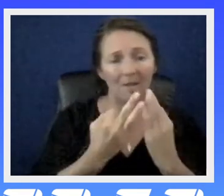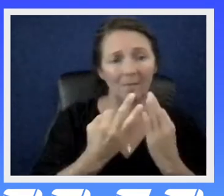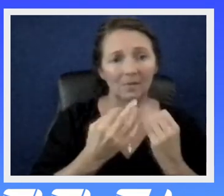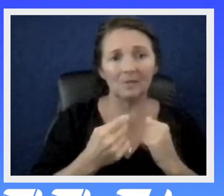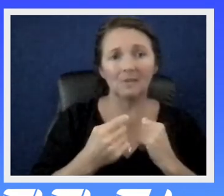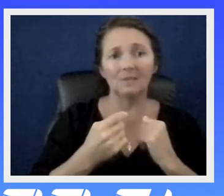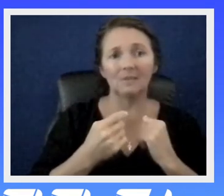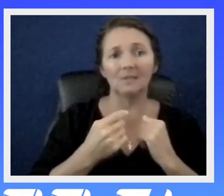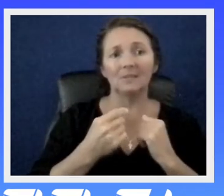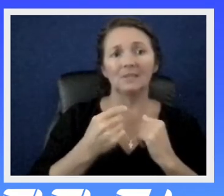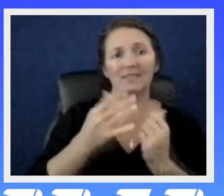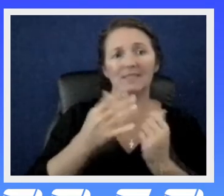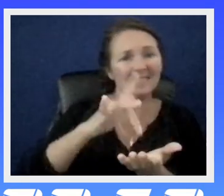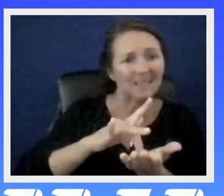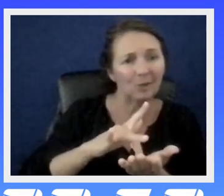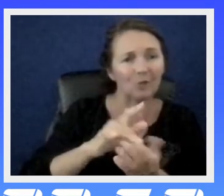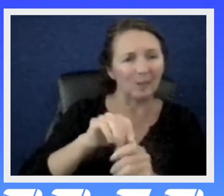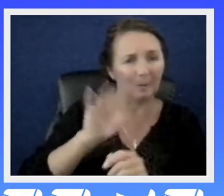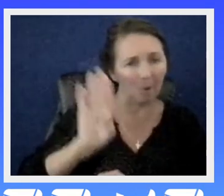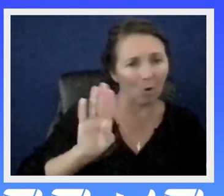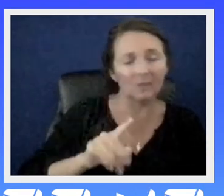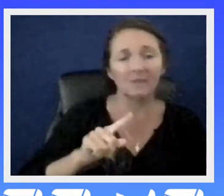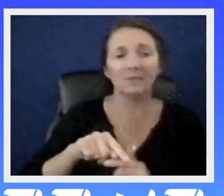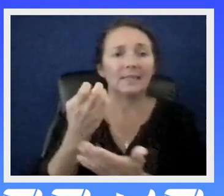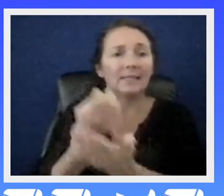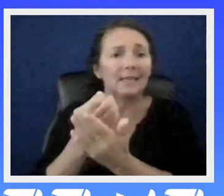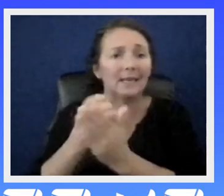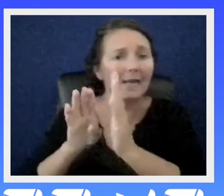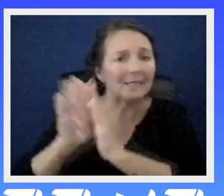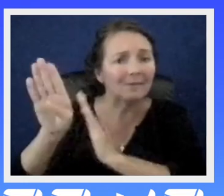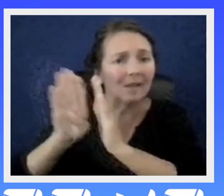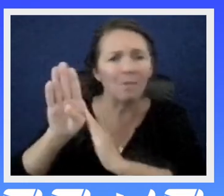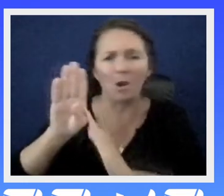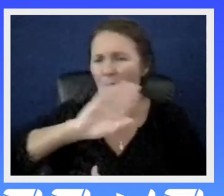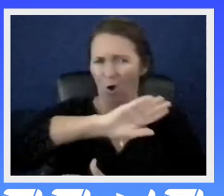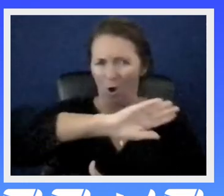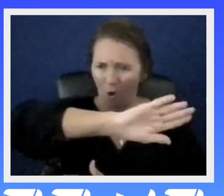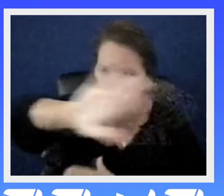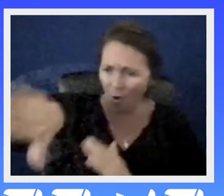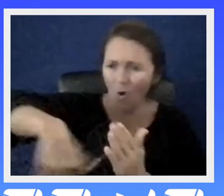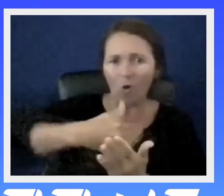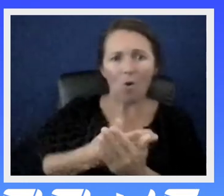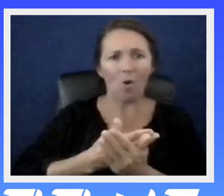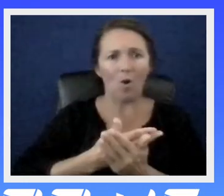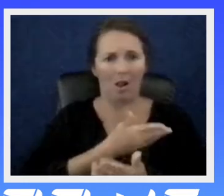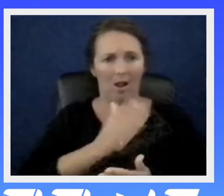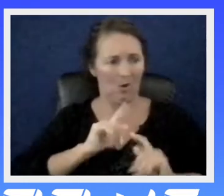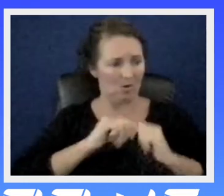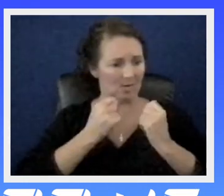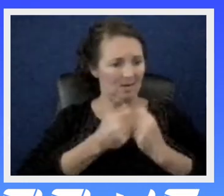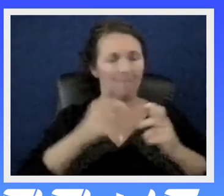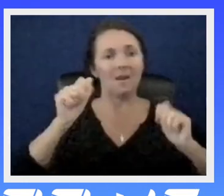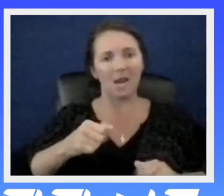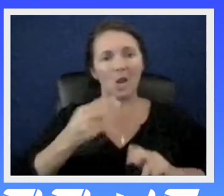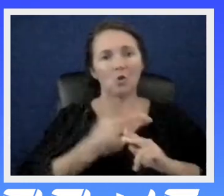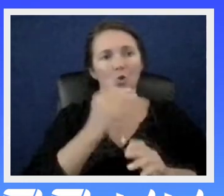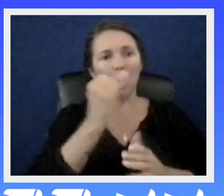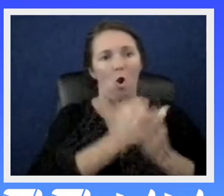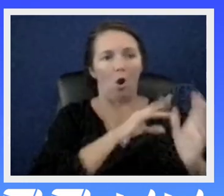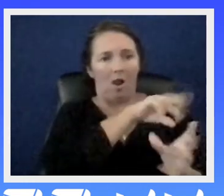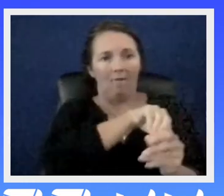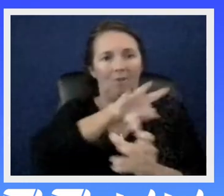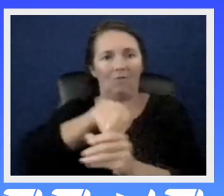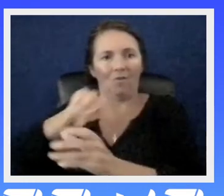Centers, Economic Development. All of us could use more artists in the work that we do. I've also talked